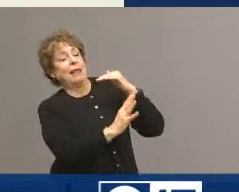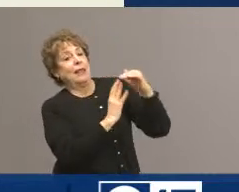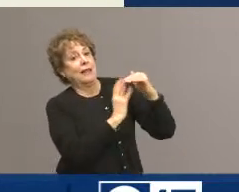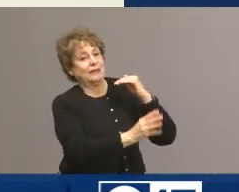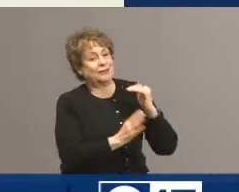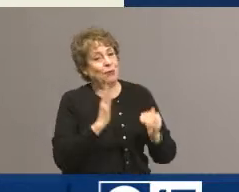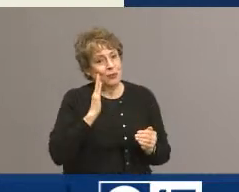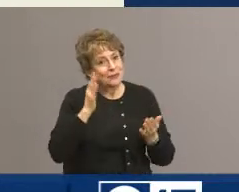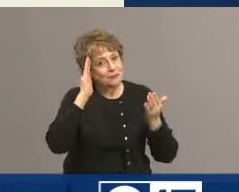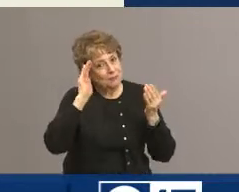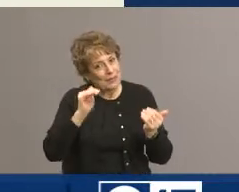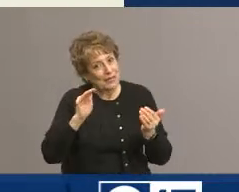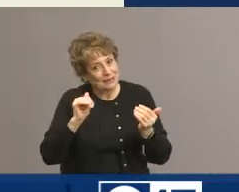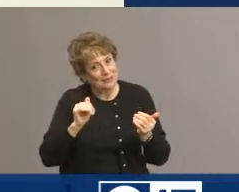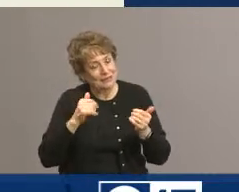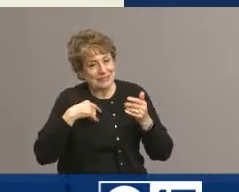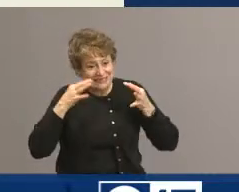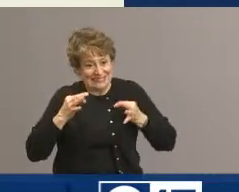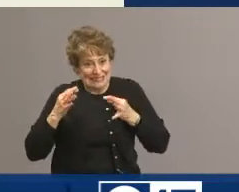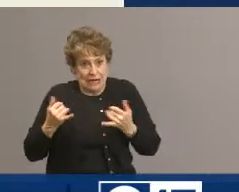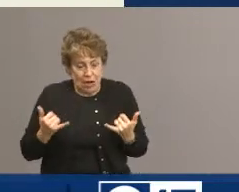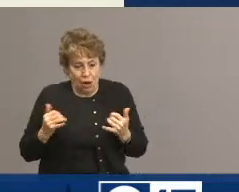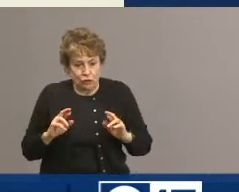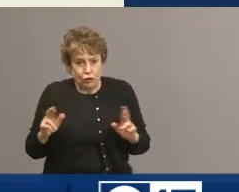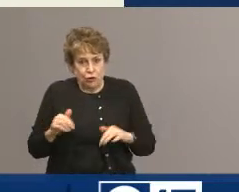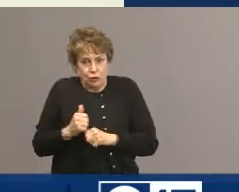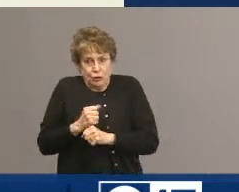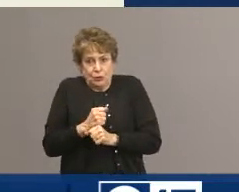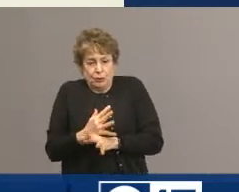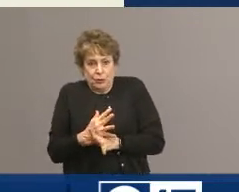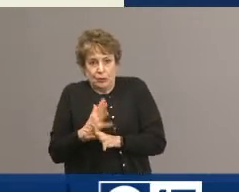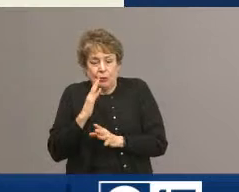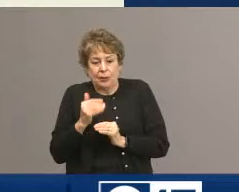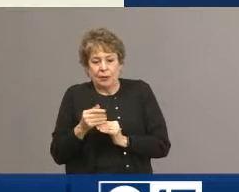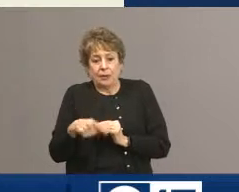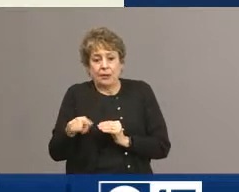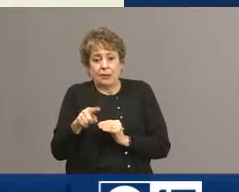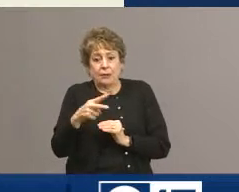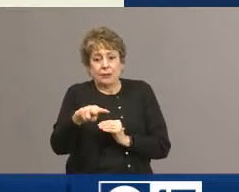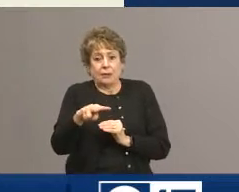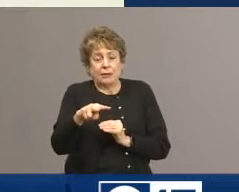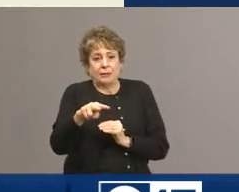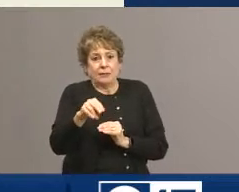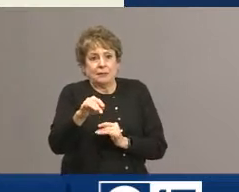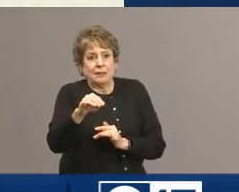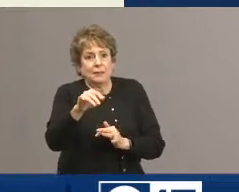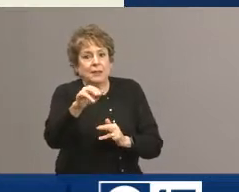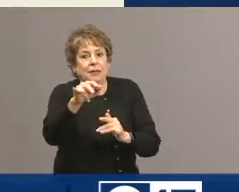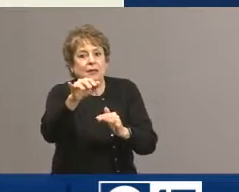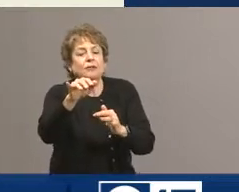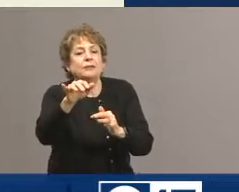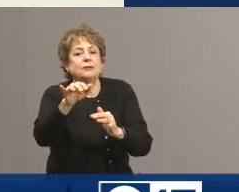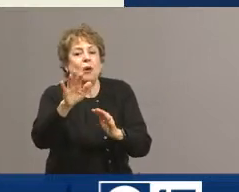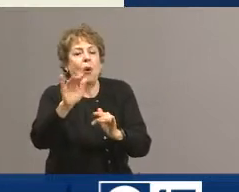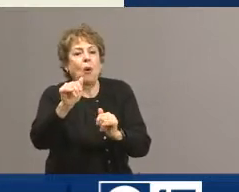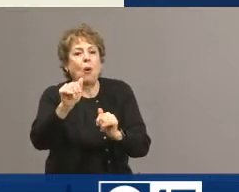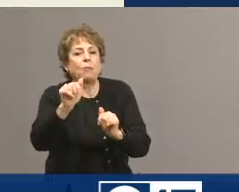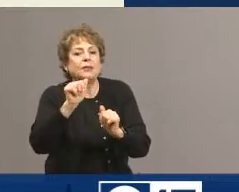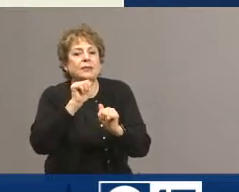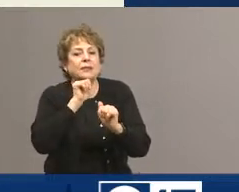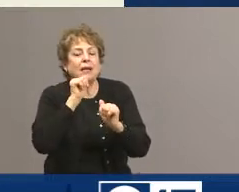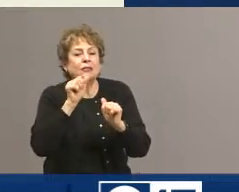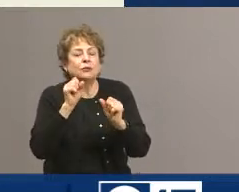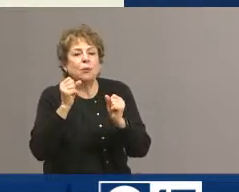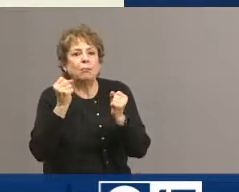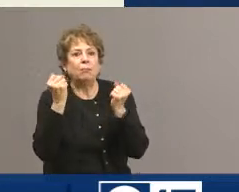to navigate through this so that we can help as many Arizonans as possible. And then Lord only knows what the